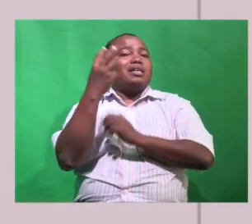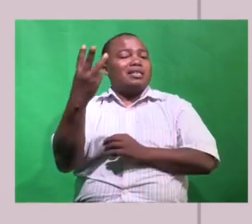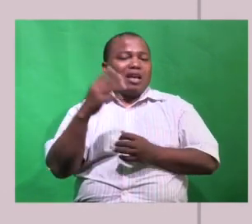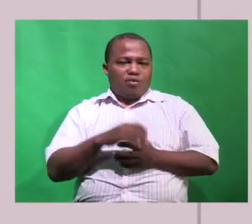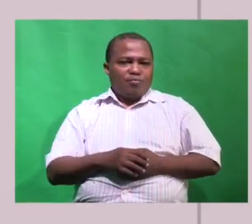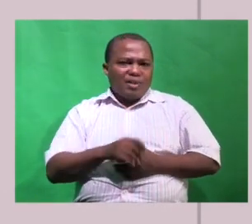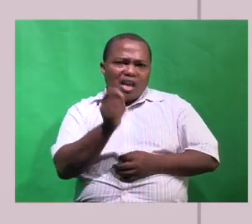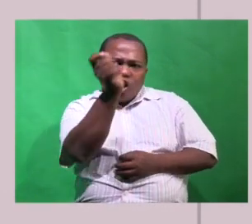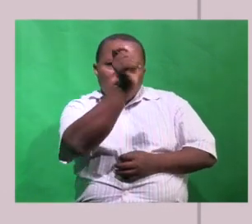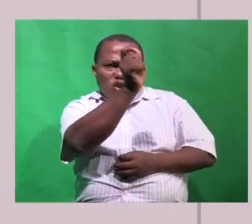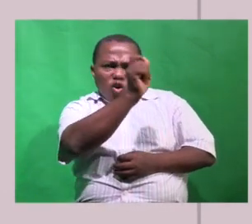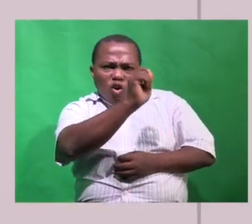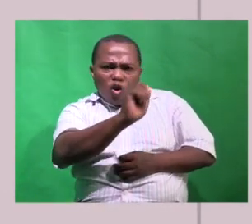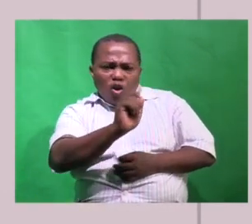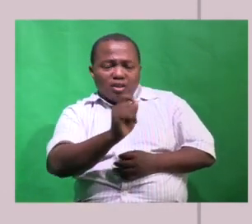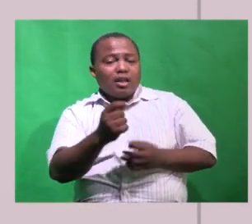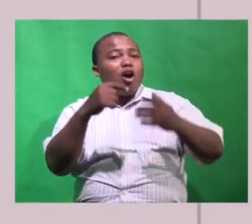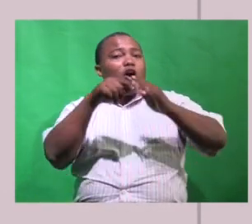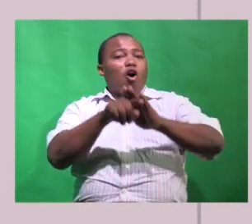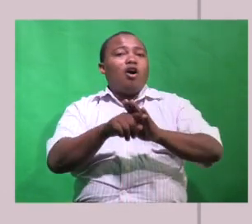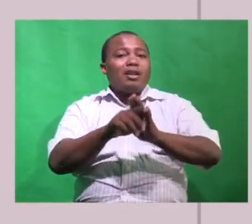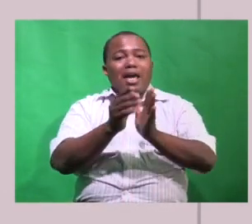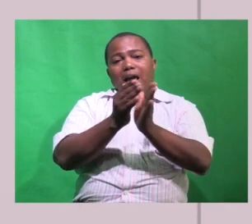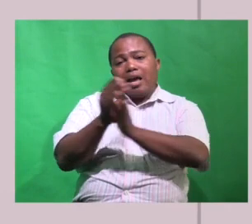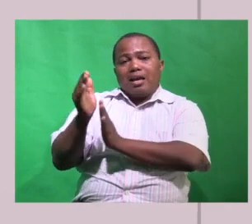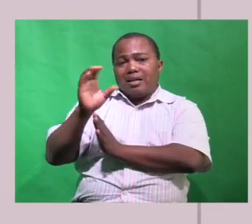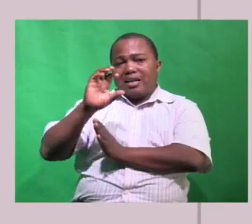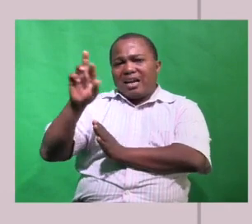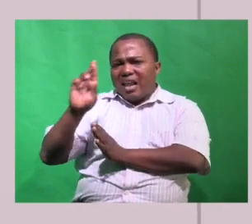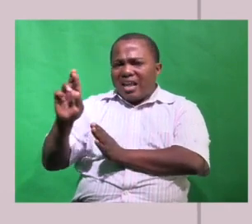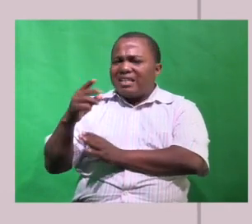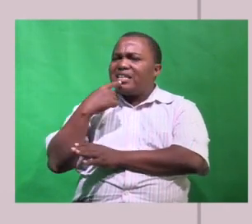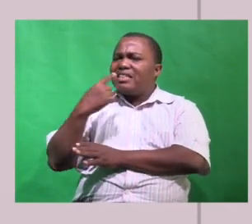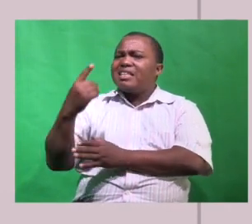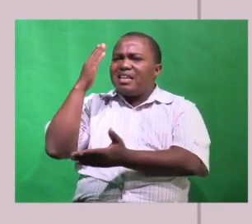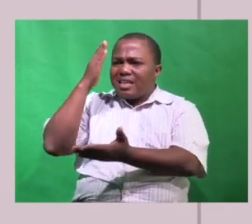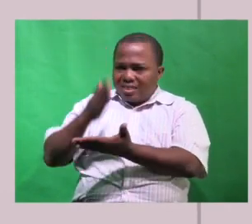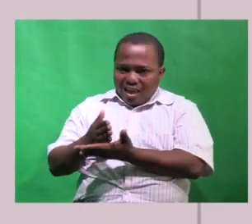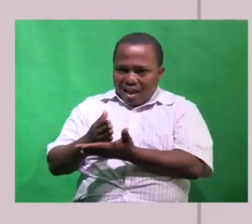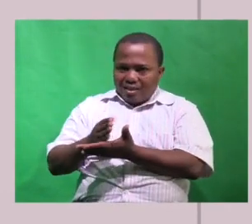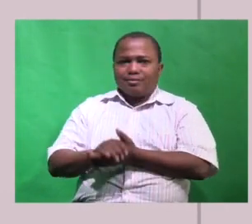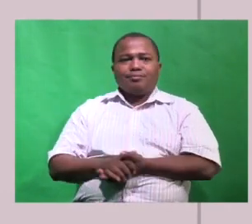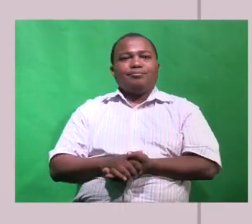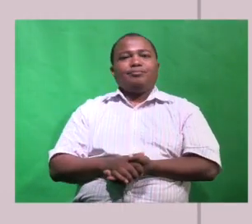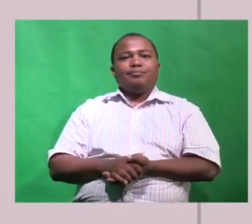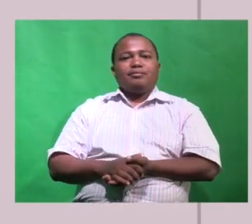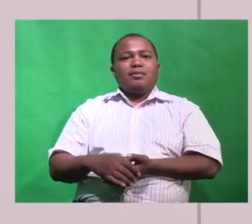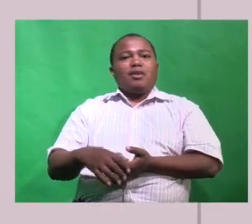Record on a credit side, said that 28th